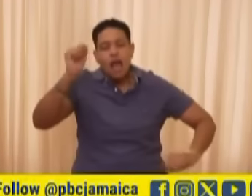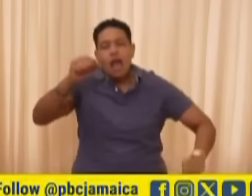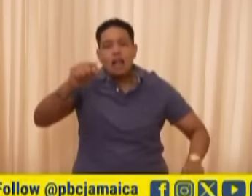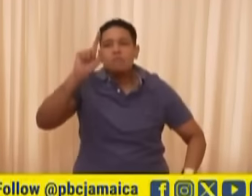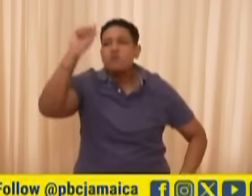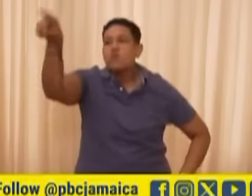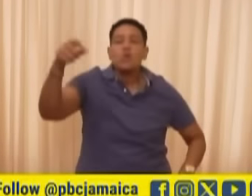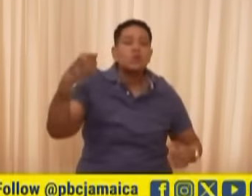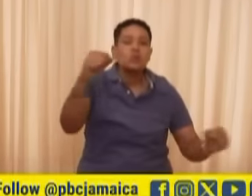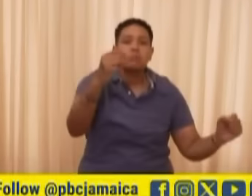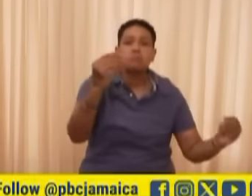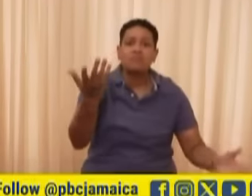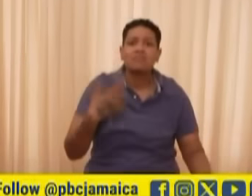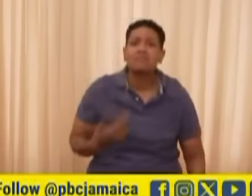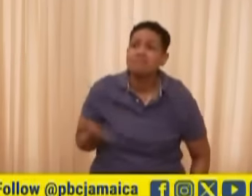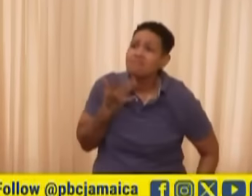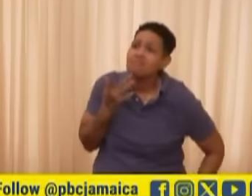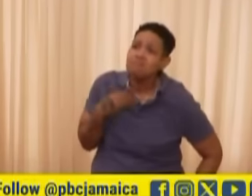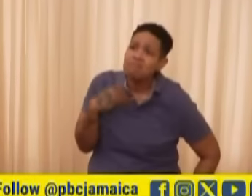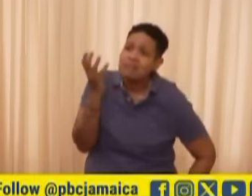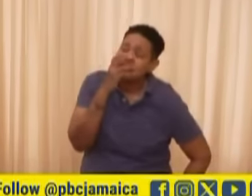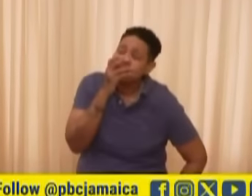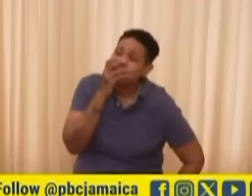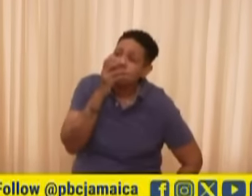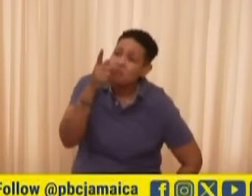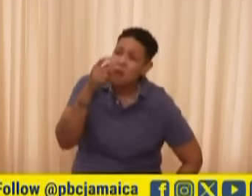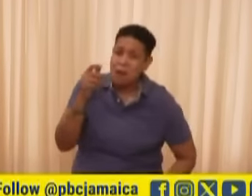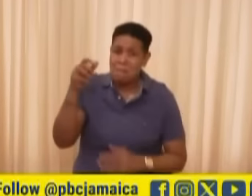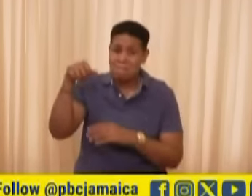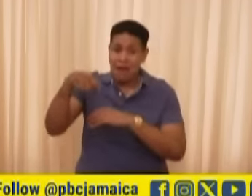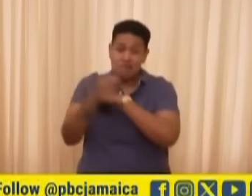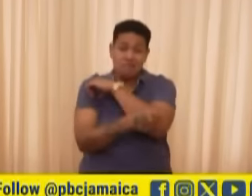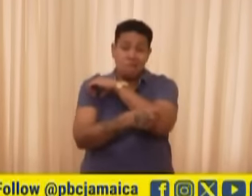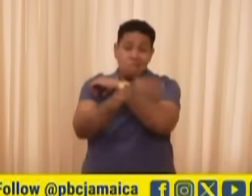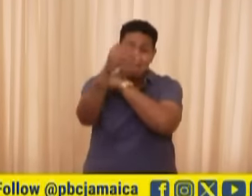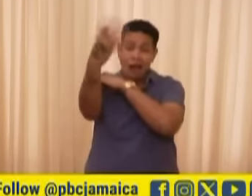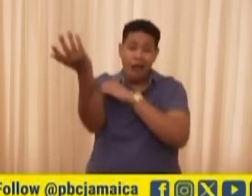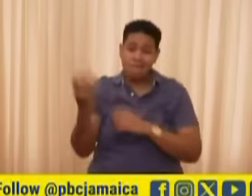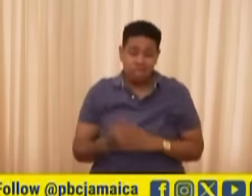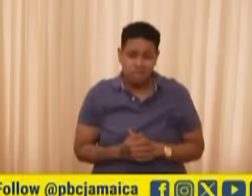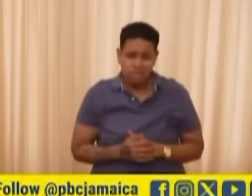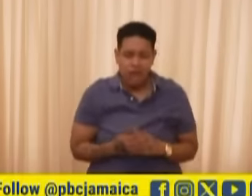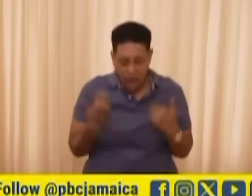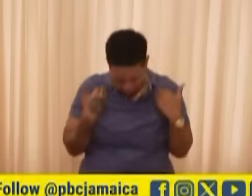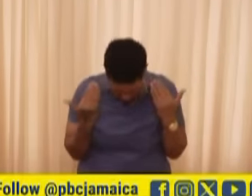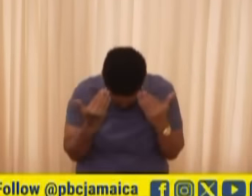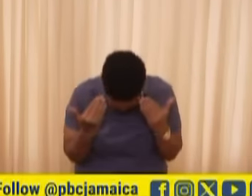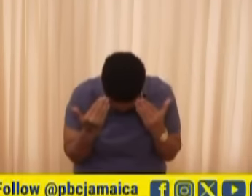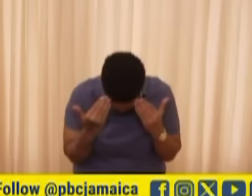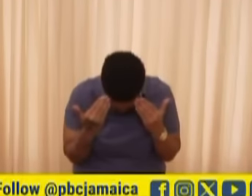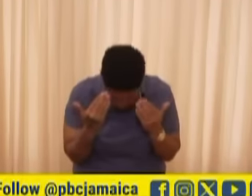to the supermarket and buy even one bag of crackers. I am aware.